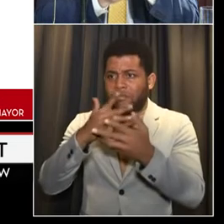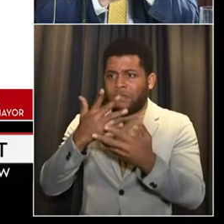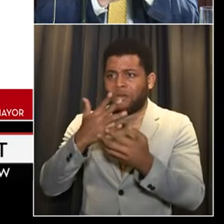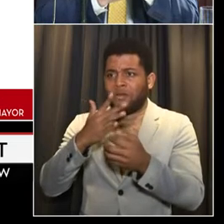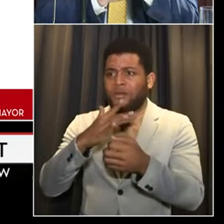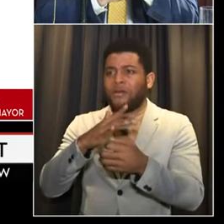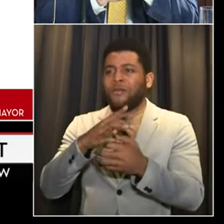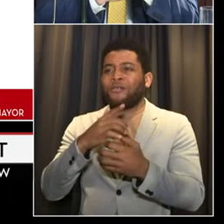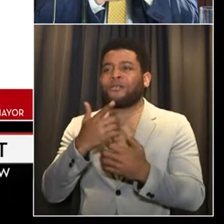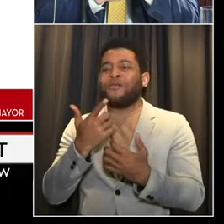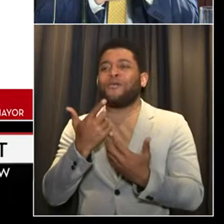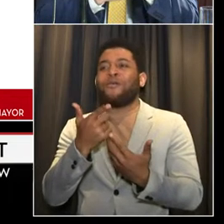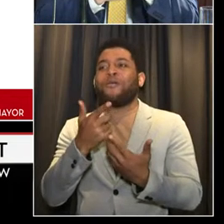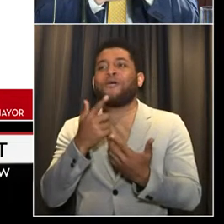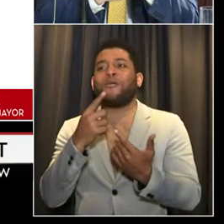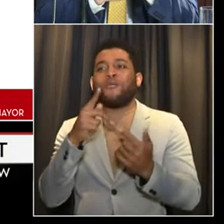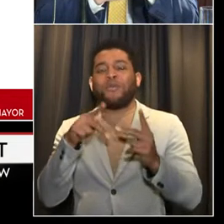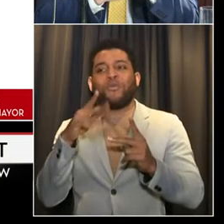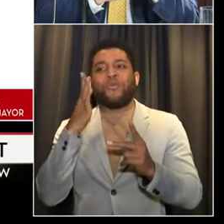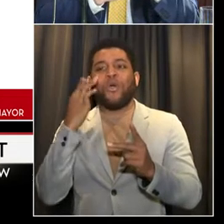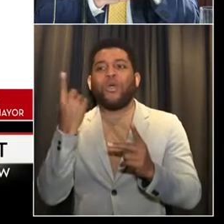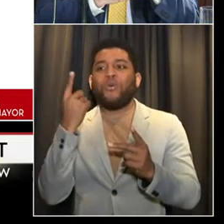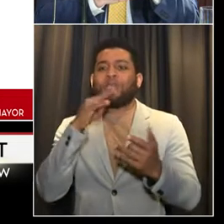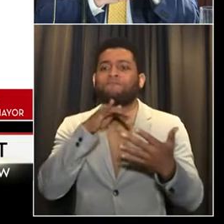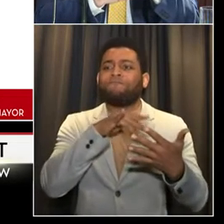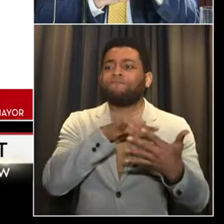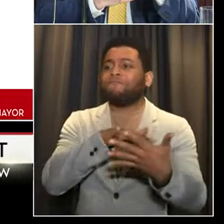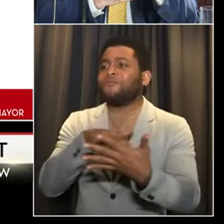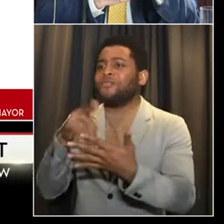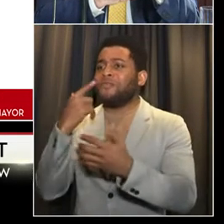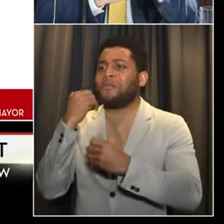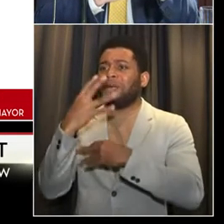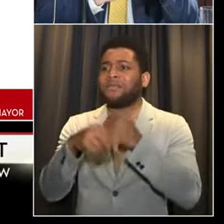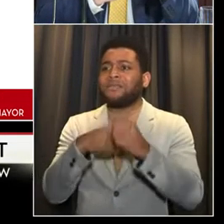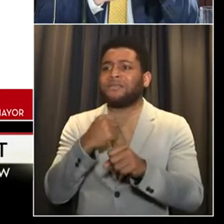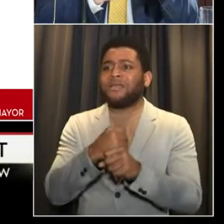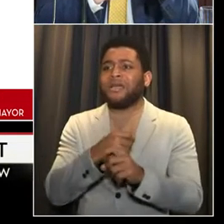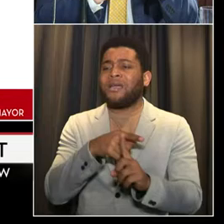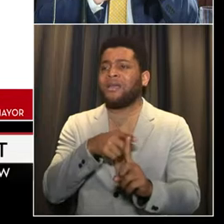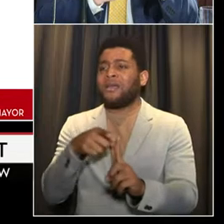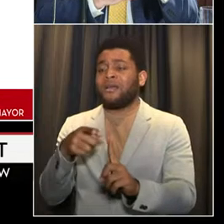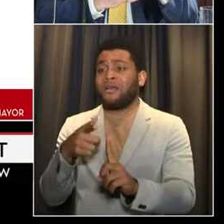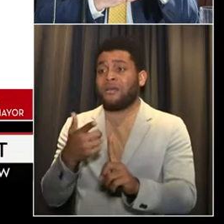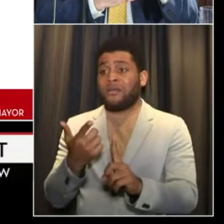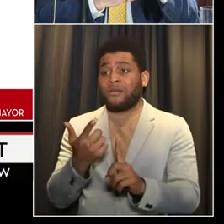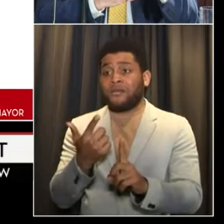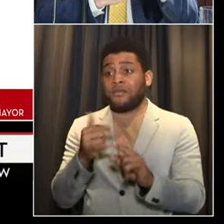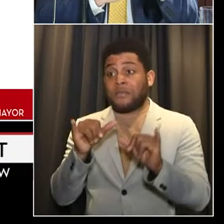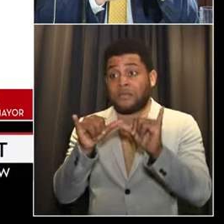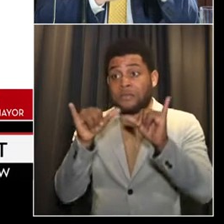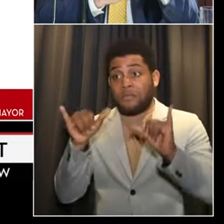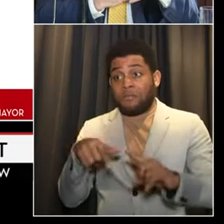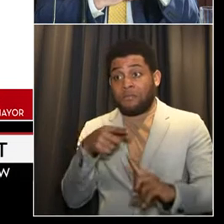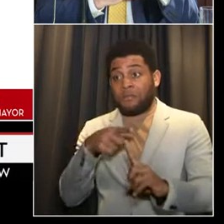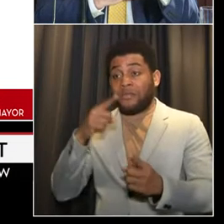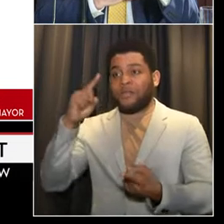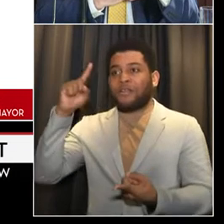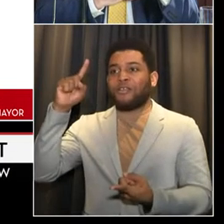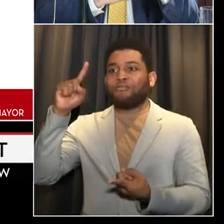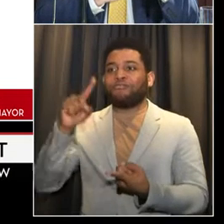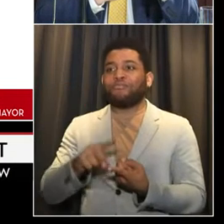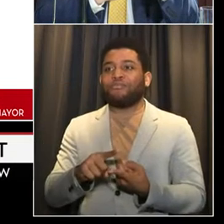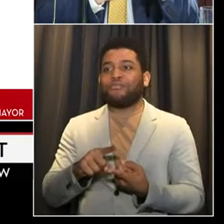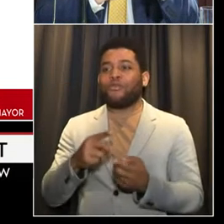come. One practical event here is that our court system closed down to a much greater degree. I call it